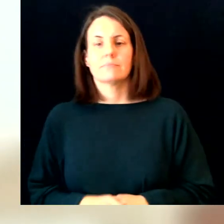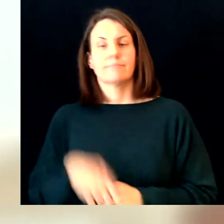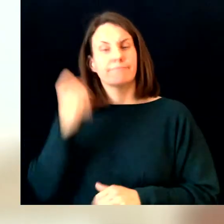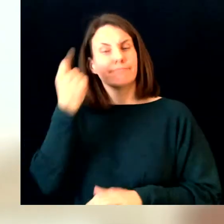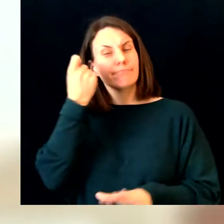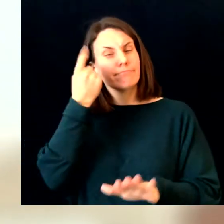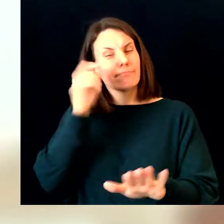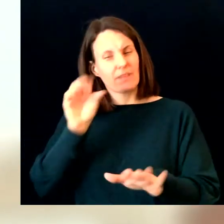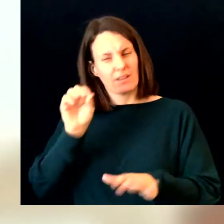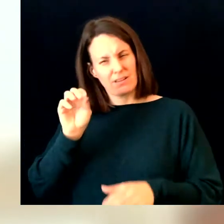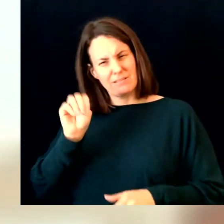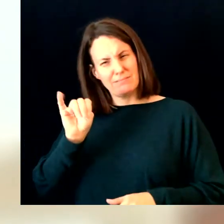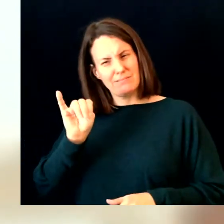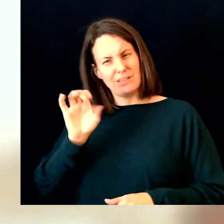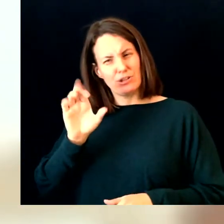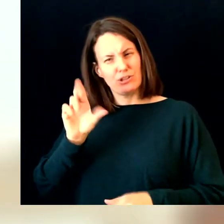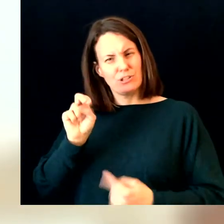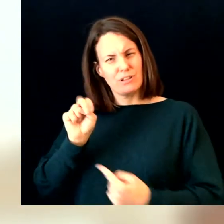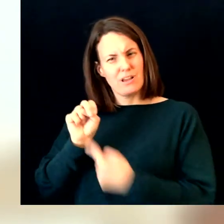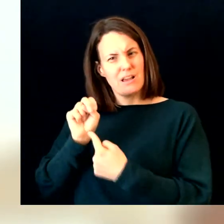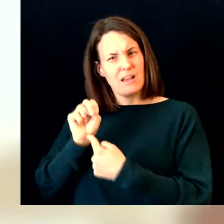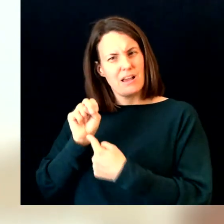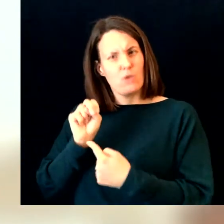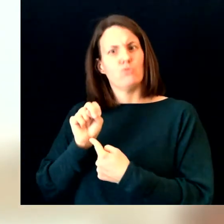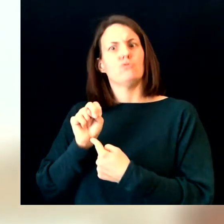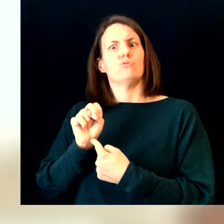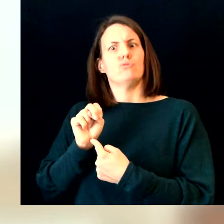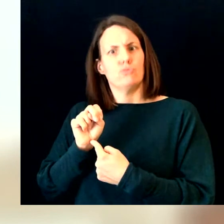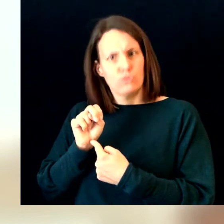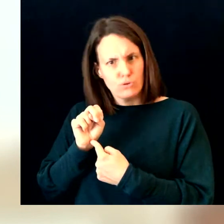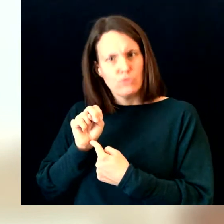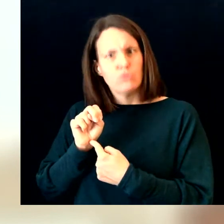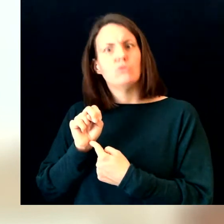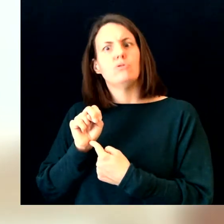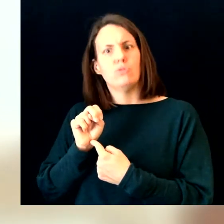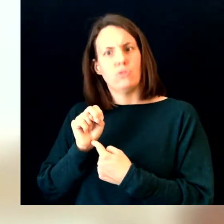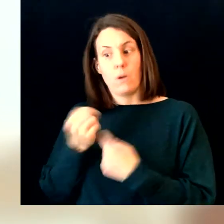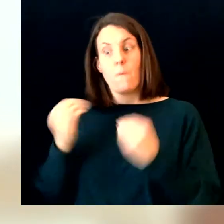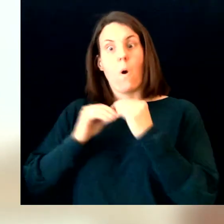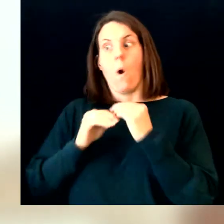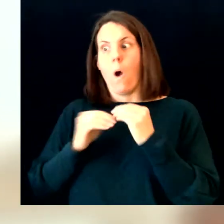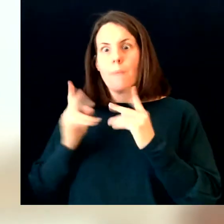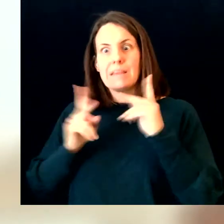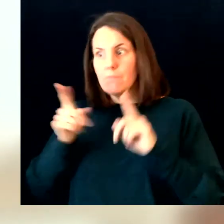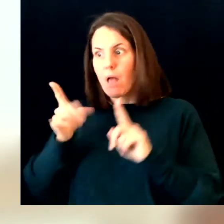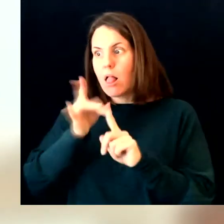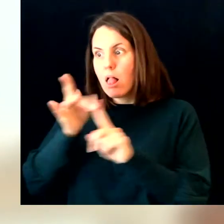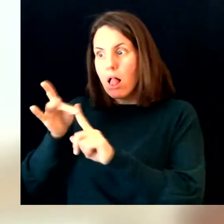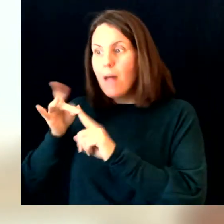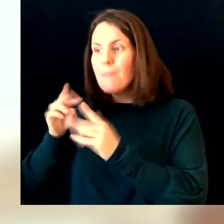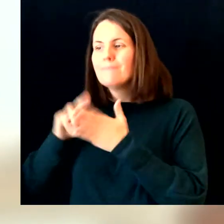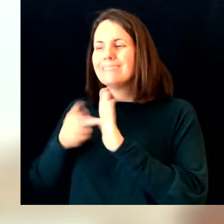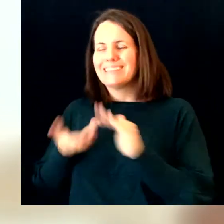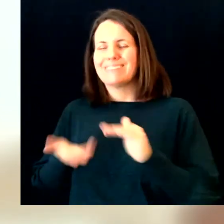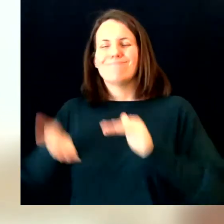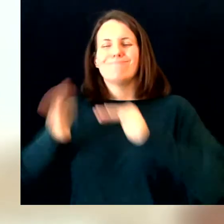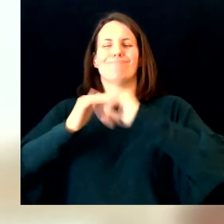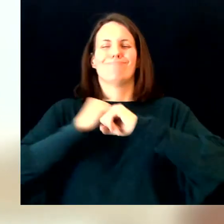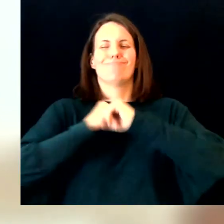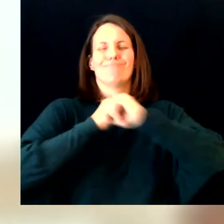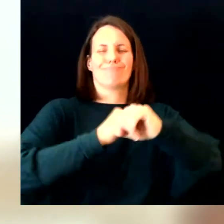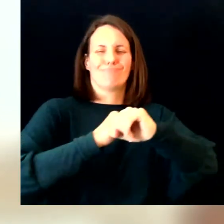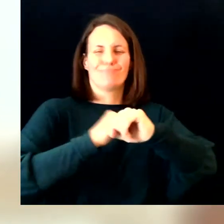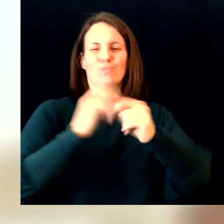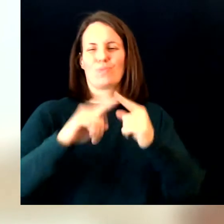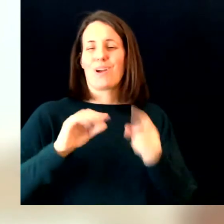That's generally how pandemics end. When we look at influenza, over time, the population gets immunity, but it's imperfect. So the thing